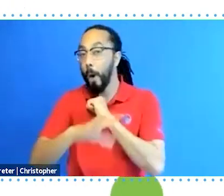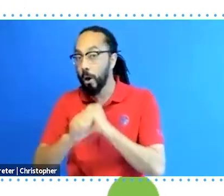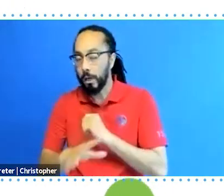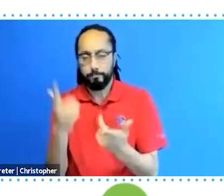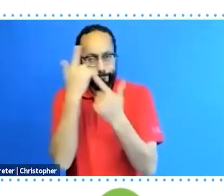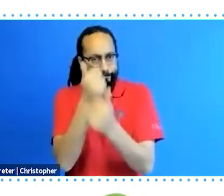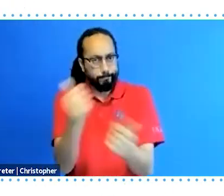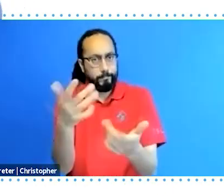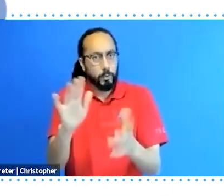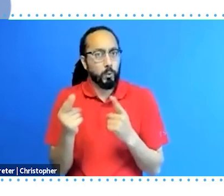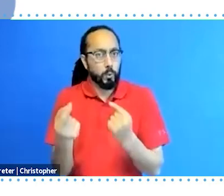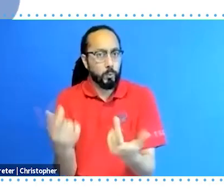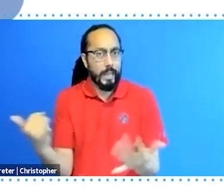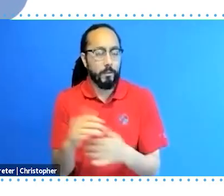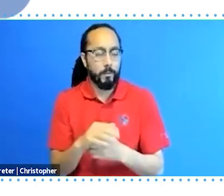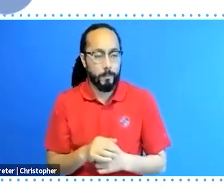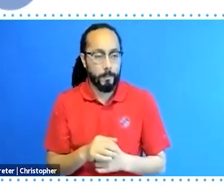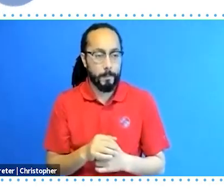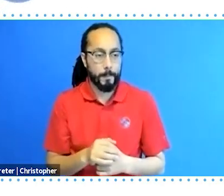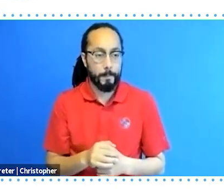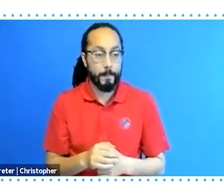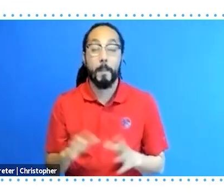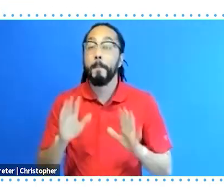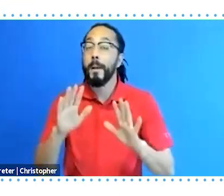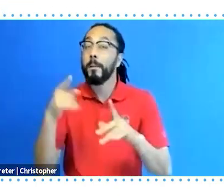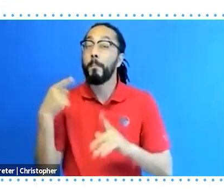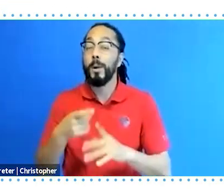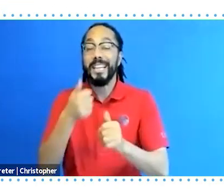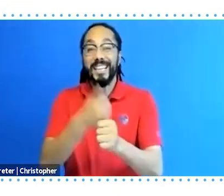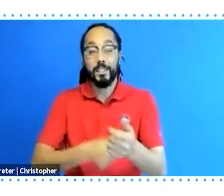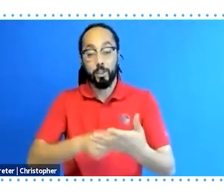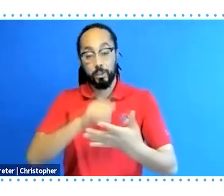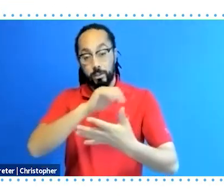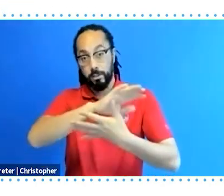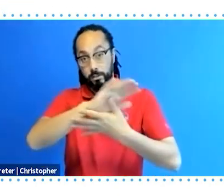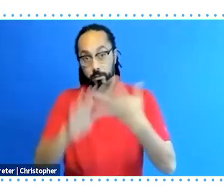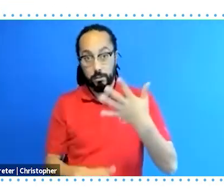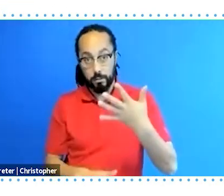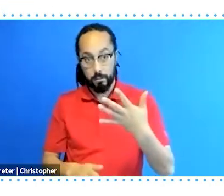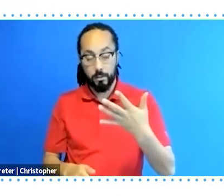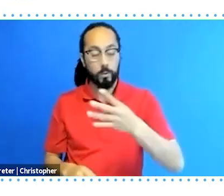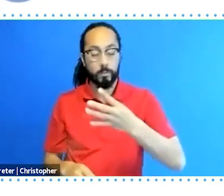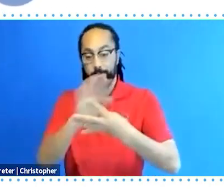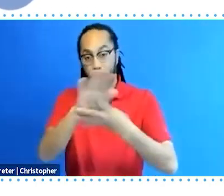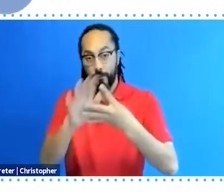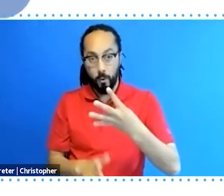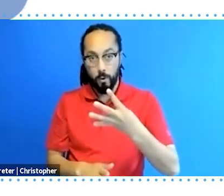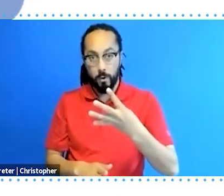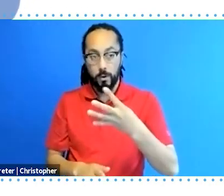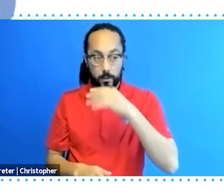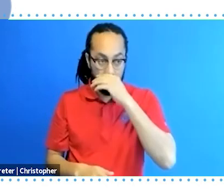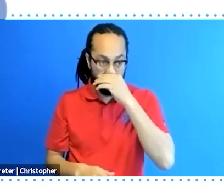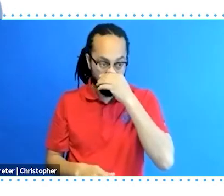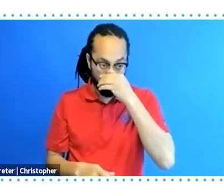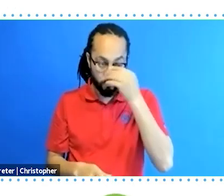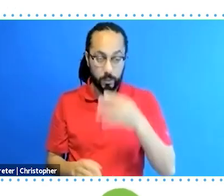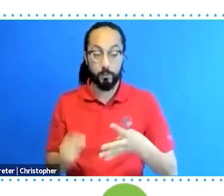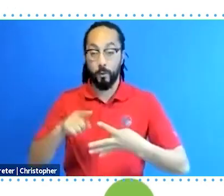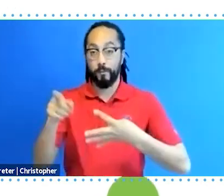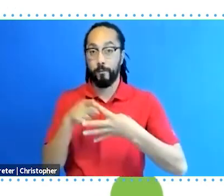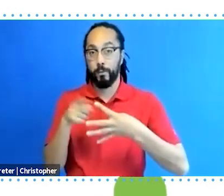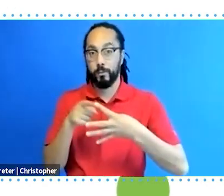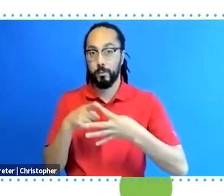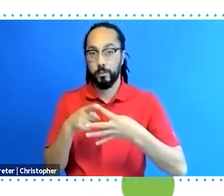the idea being that for each of these buckets, if you sort of sit down and go, okay, shared collaborative governance, here's our